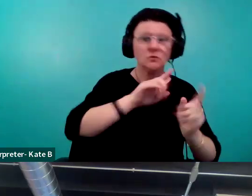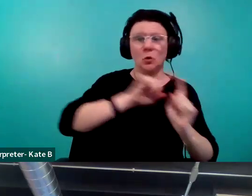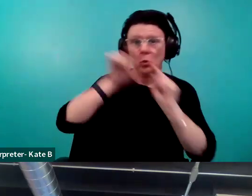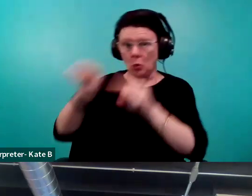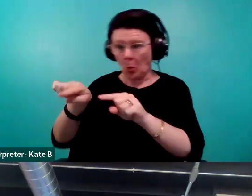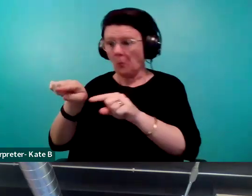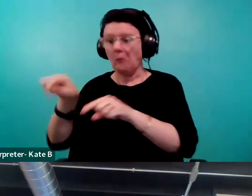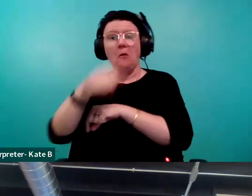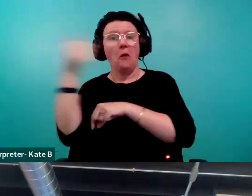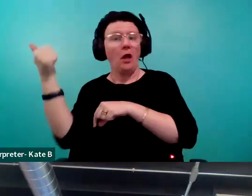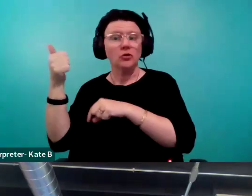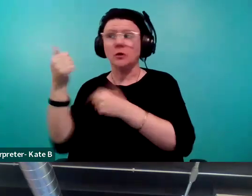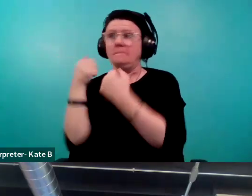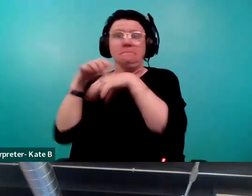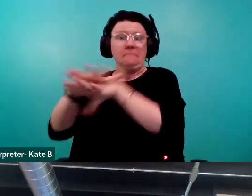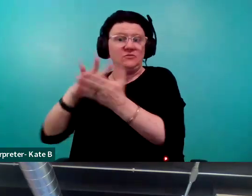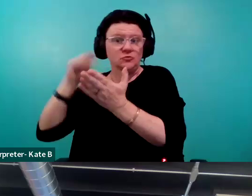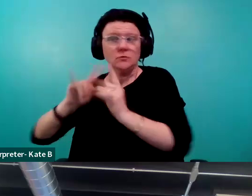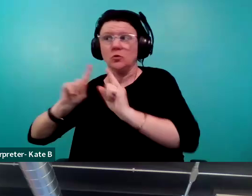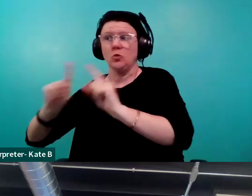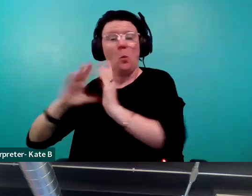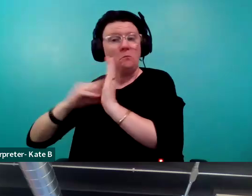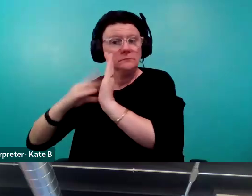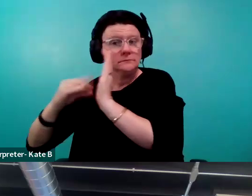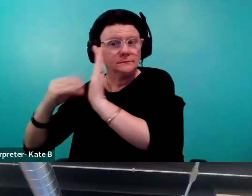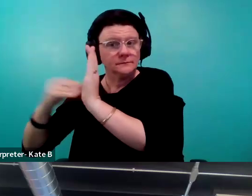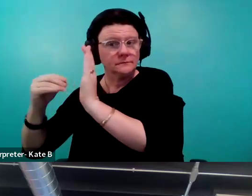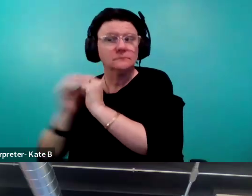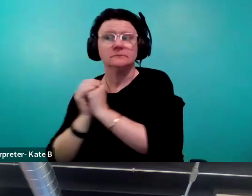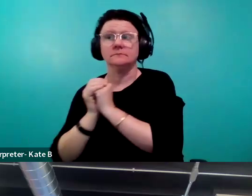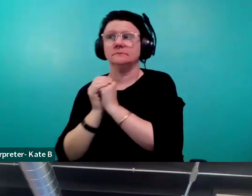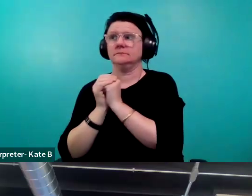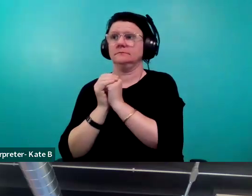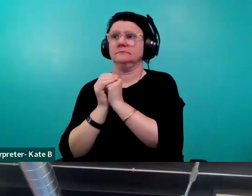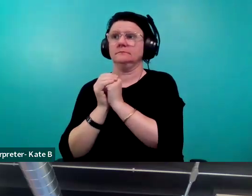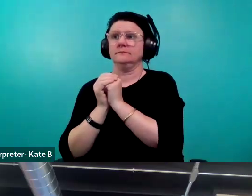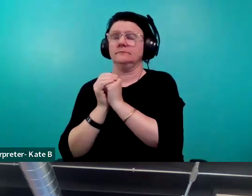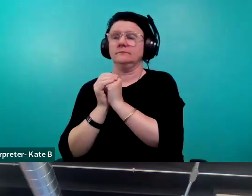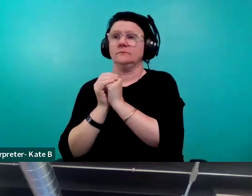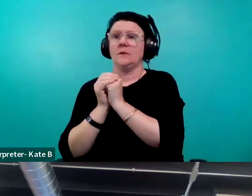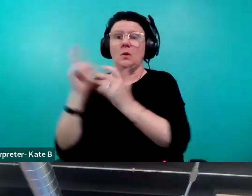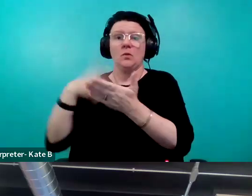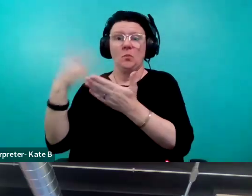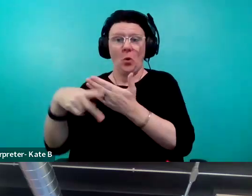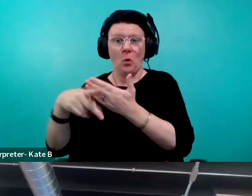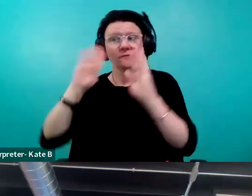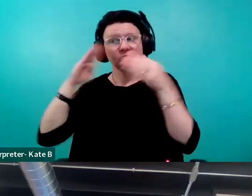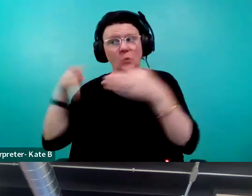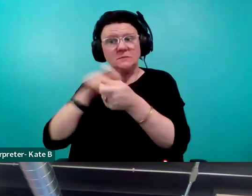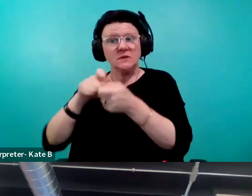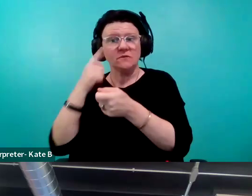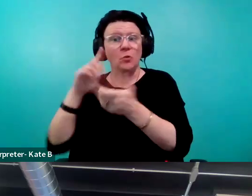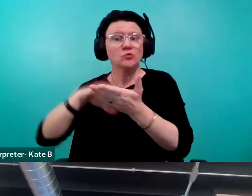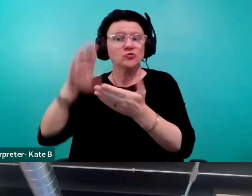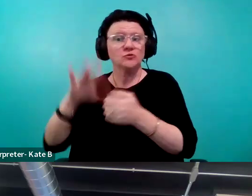traditional students, are also getting educated. And it's a program for students with developmental disabilities,